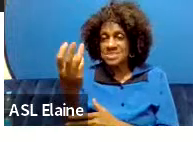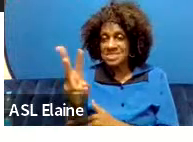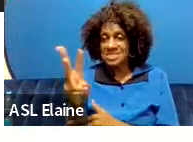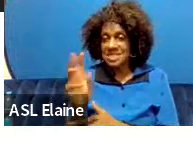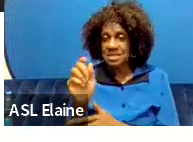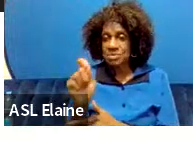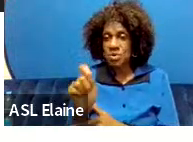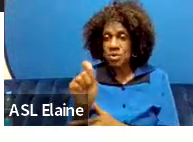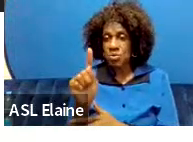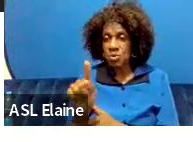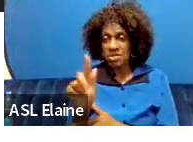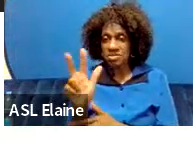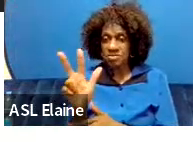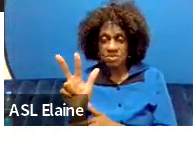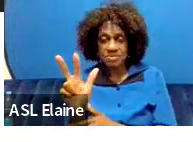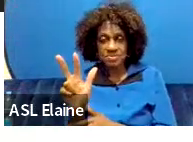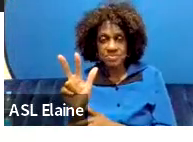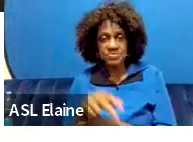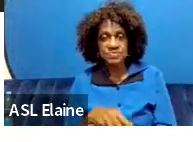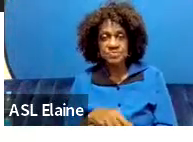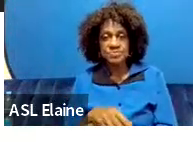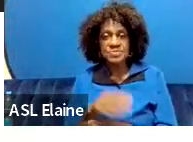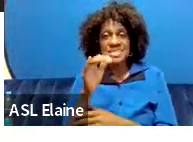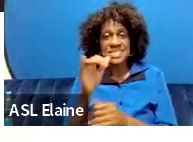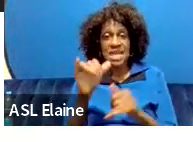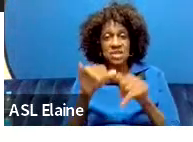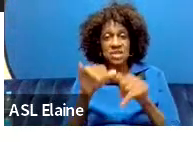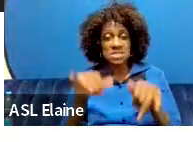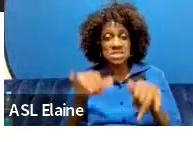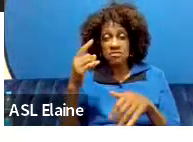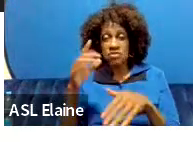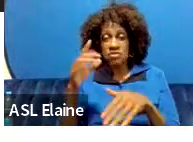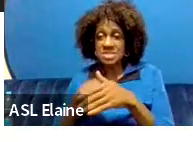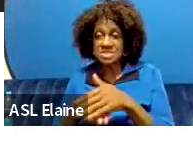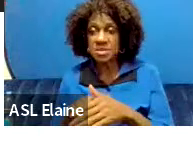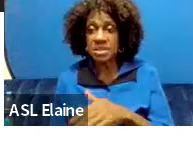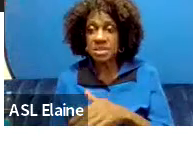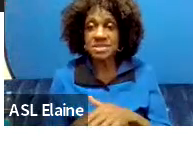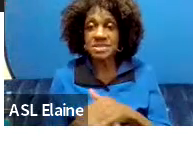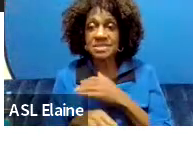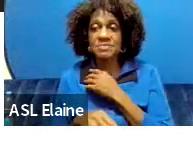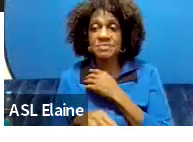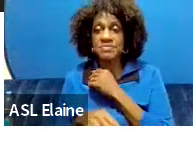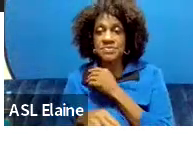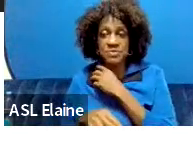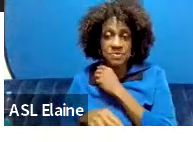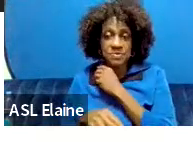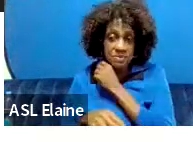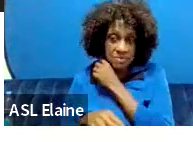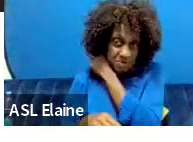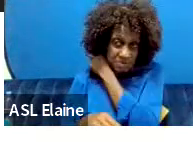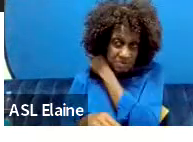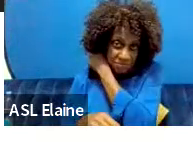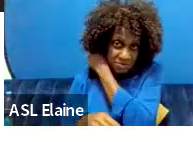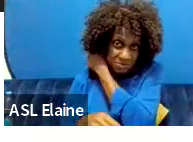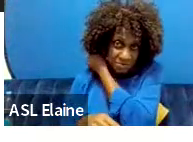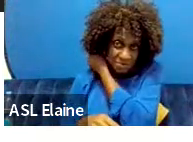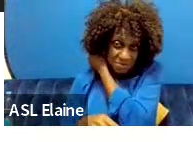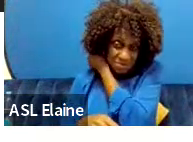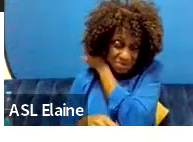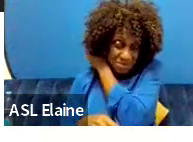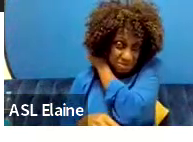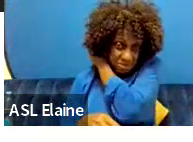F216.13. Now, onto symbols of accessibility. I'm going to cover 3 required